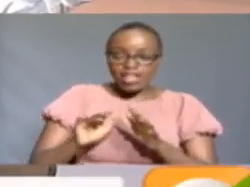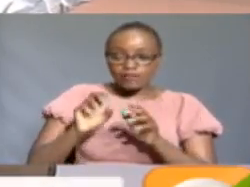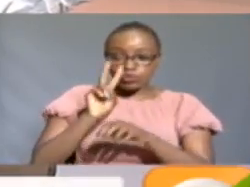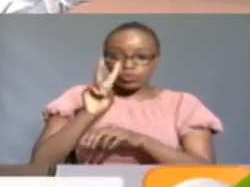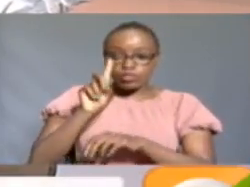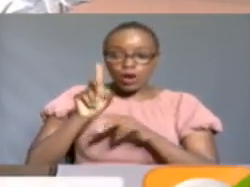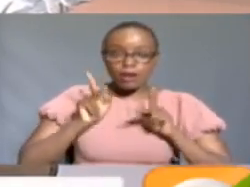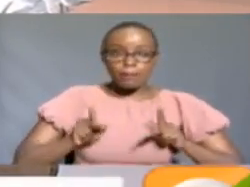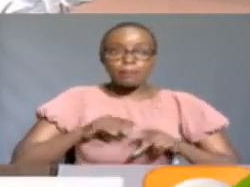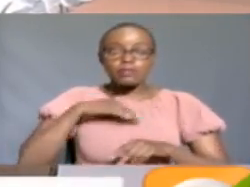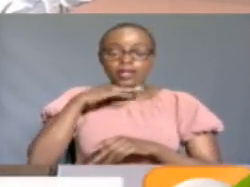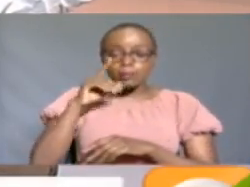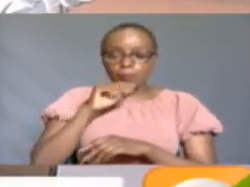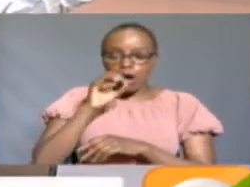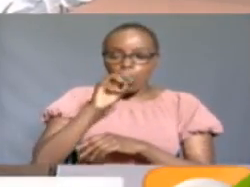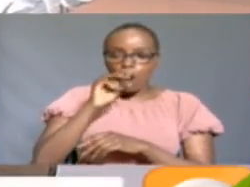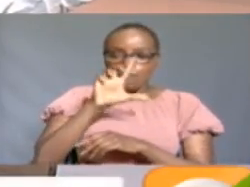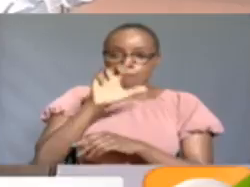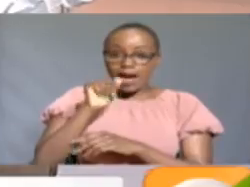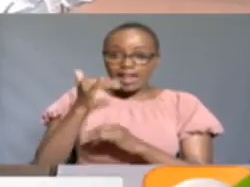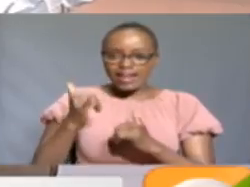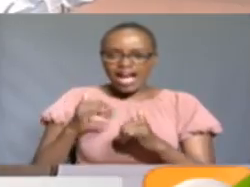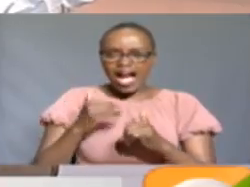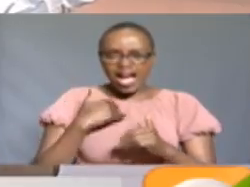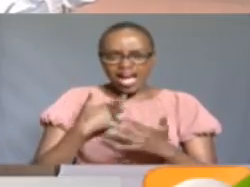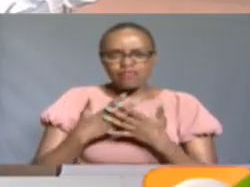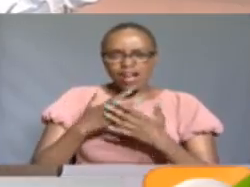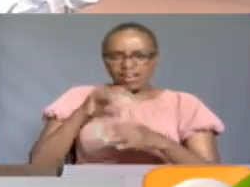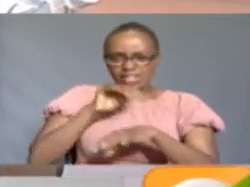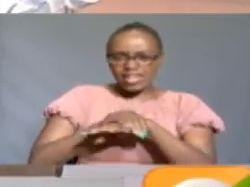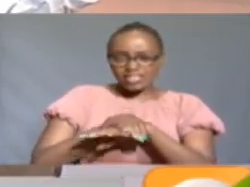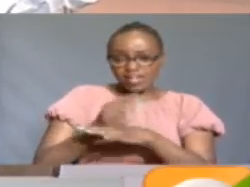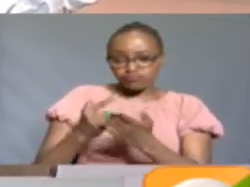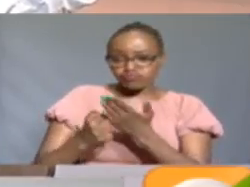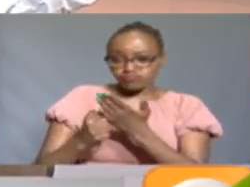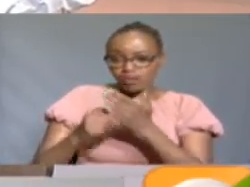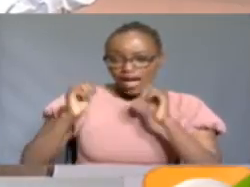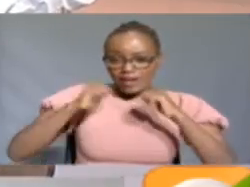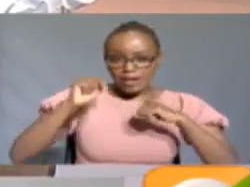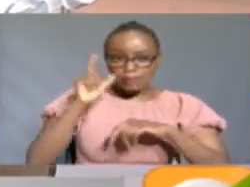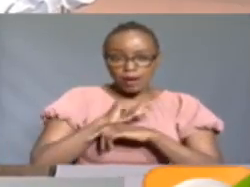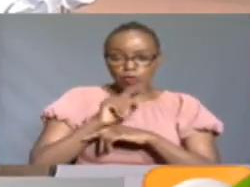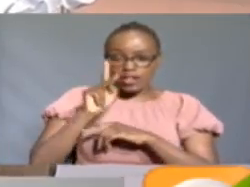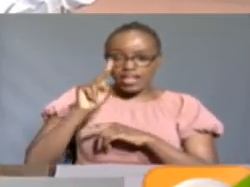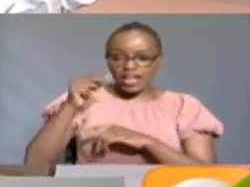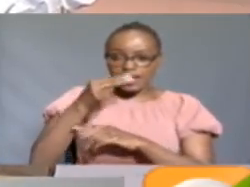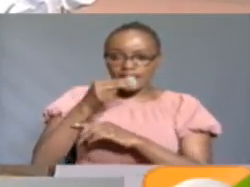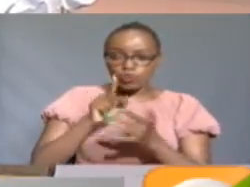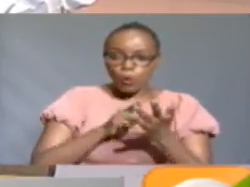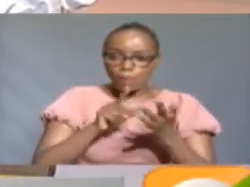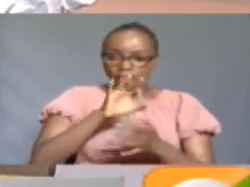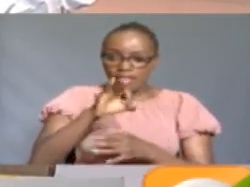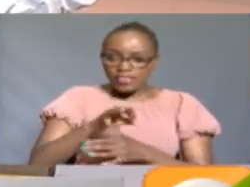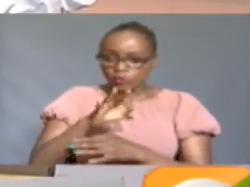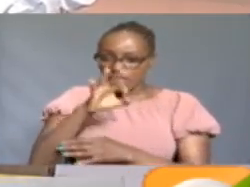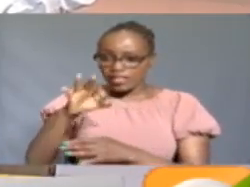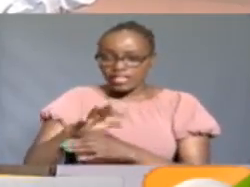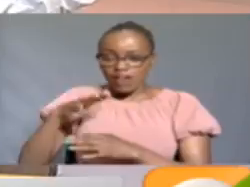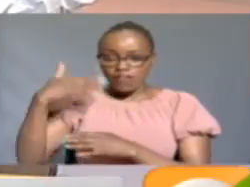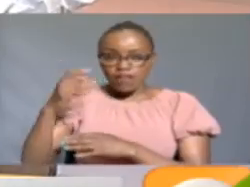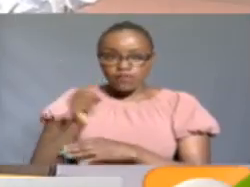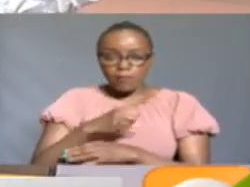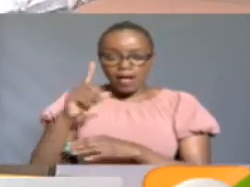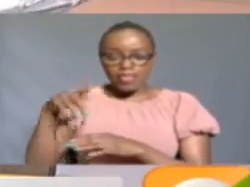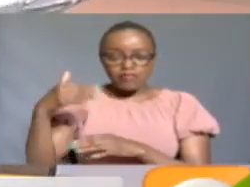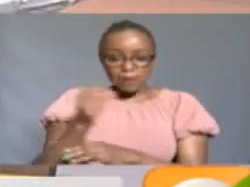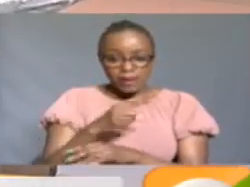people dead. Omalla has now struck a deal with Kenyatta National Hospital to pay 3,000 shillings every month